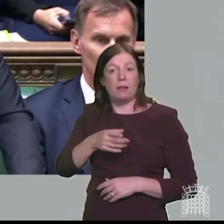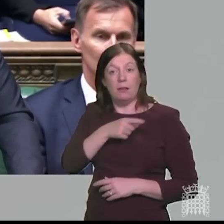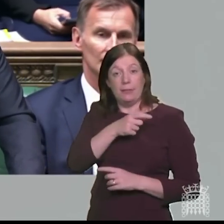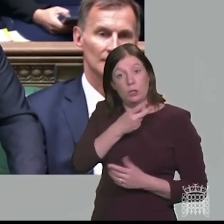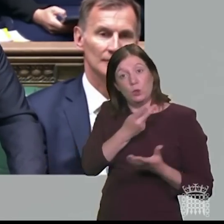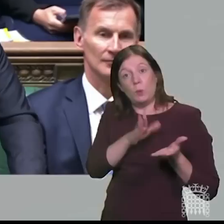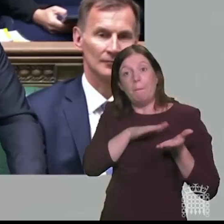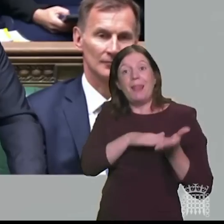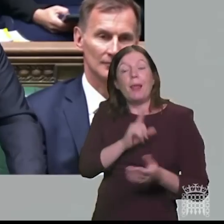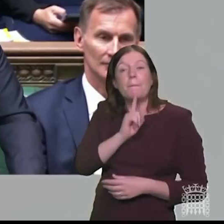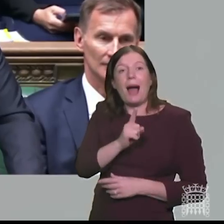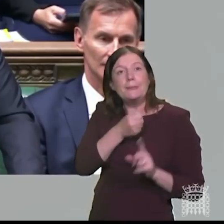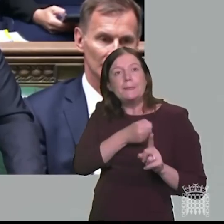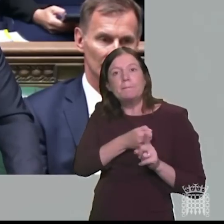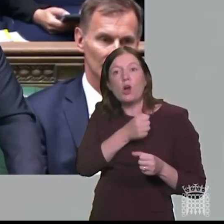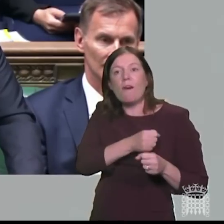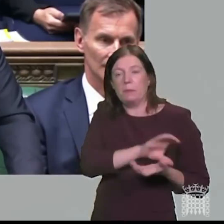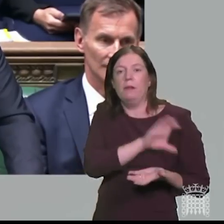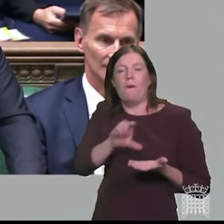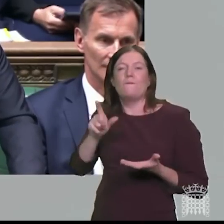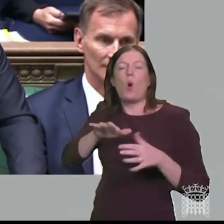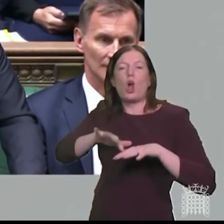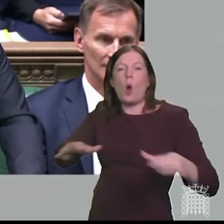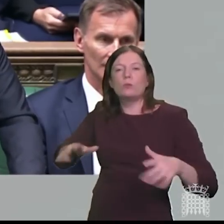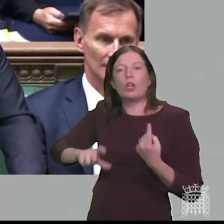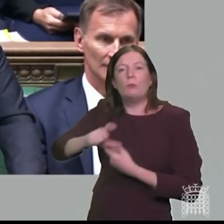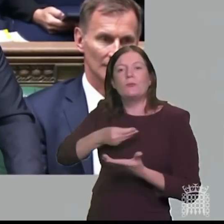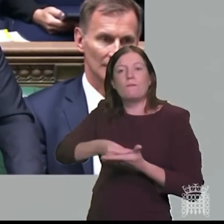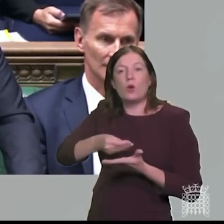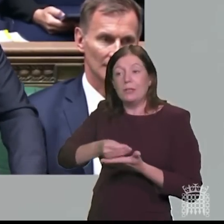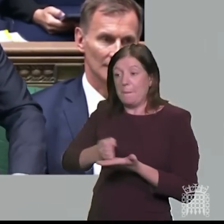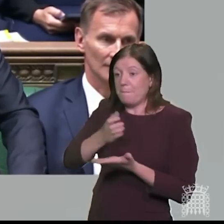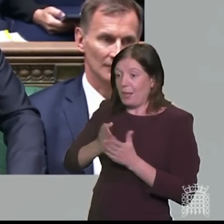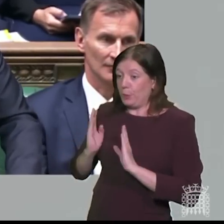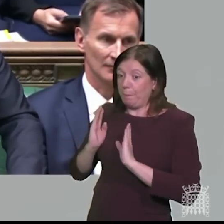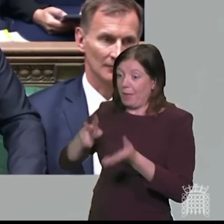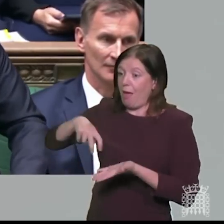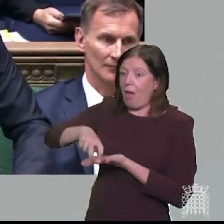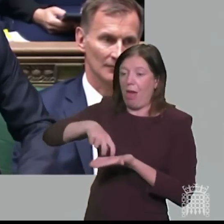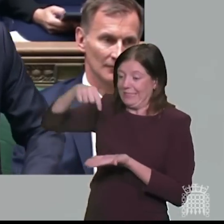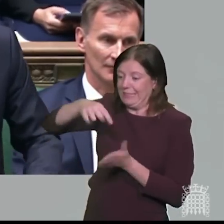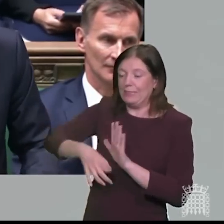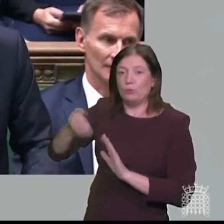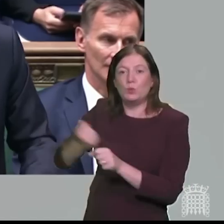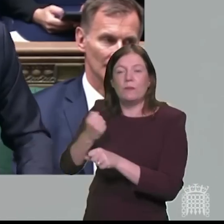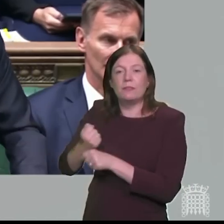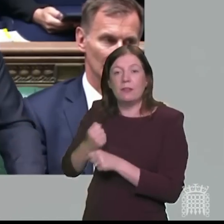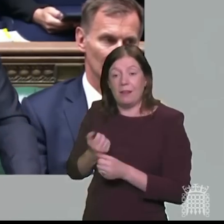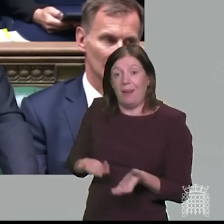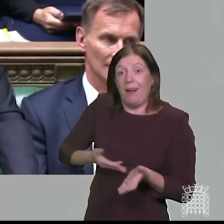£2 million as part of the Coastal Community Fund to undertake improvements in the pier. And that's alongside the